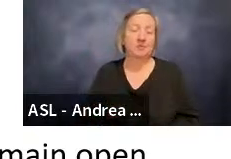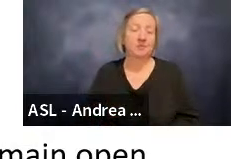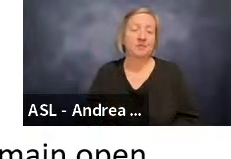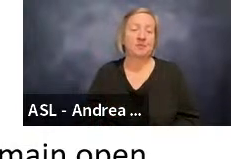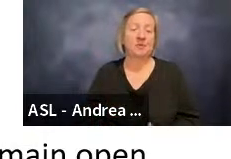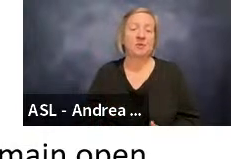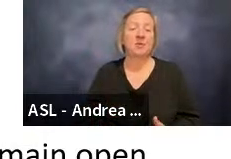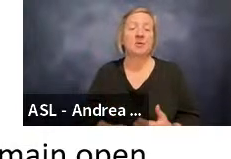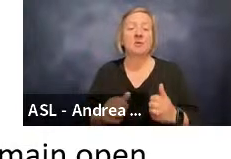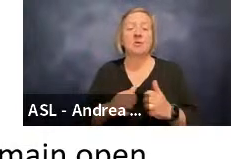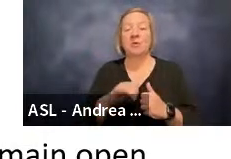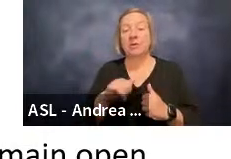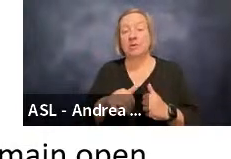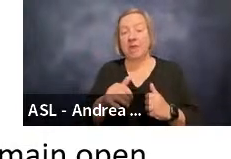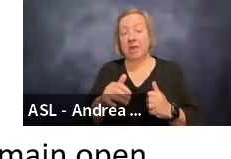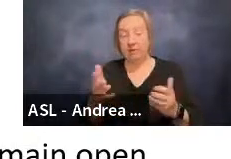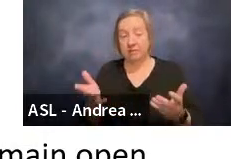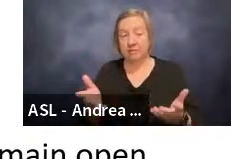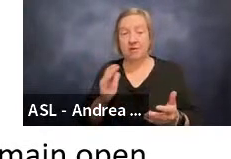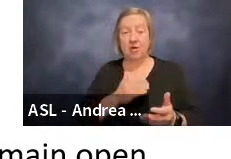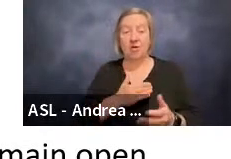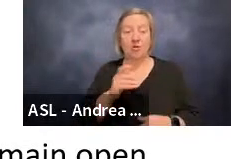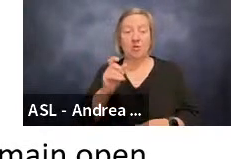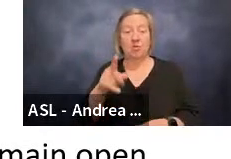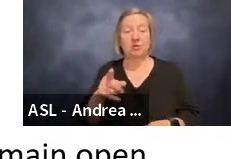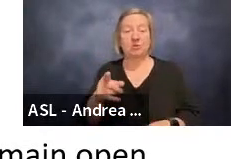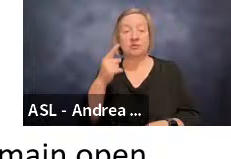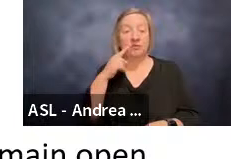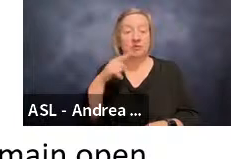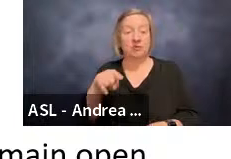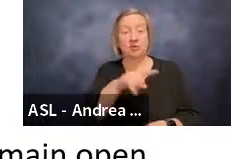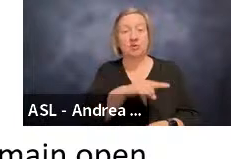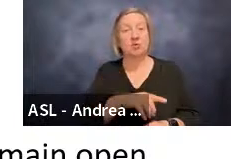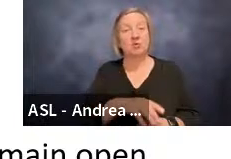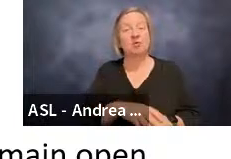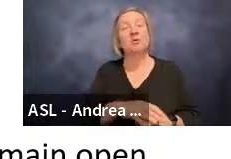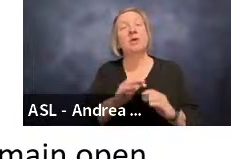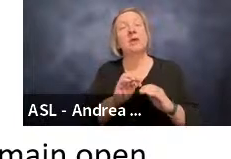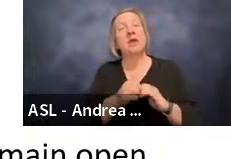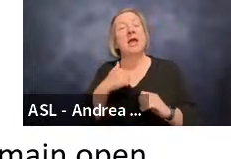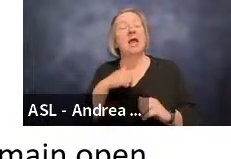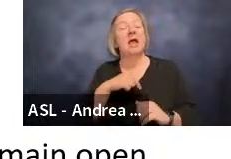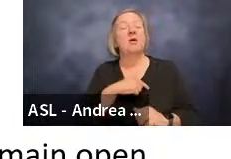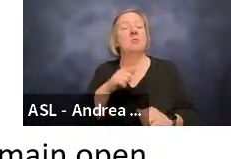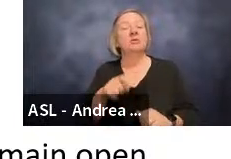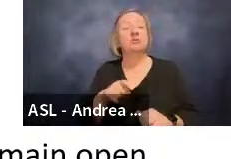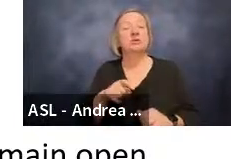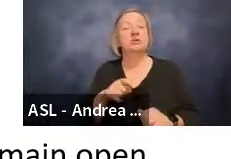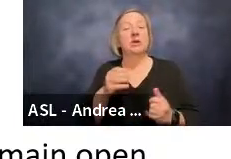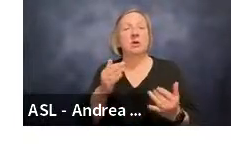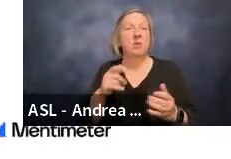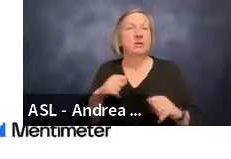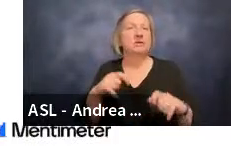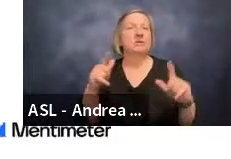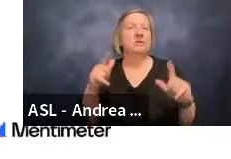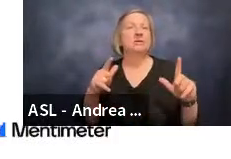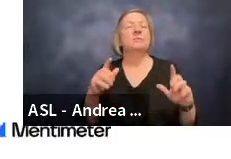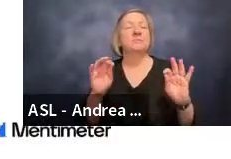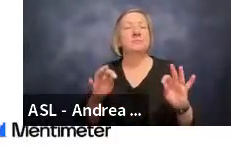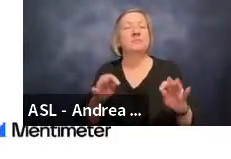So with that in mind, our question that we have for you is, how should we, I'll wait for this to move to the next slide.